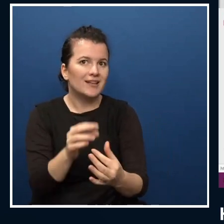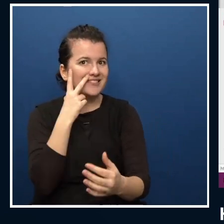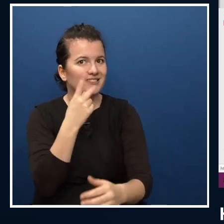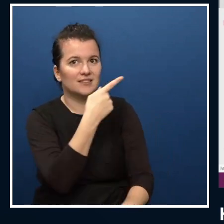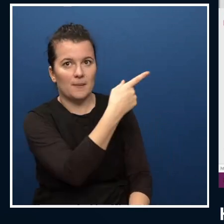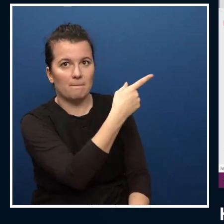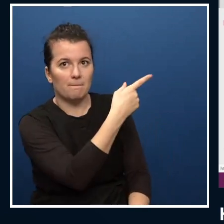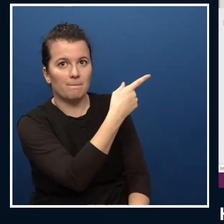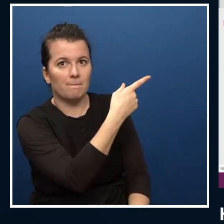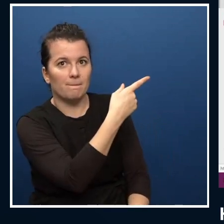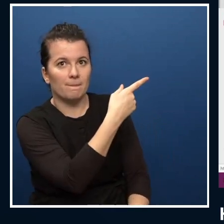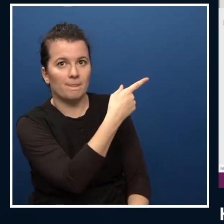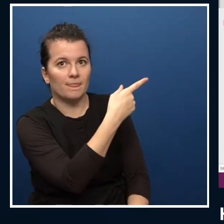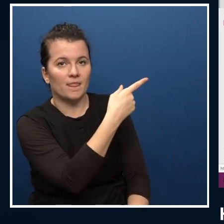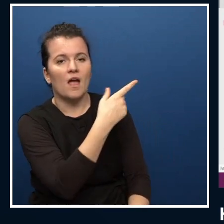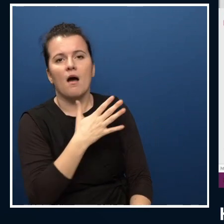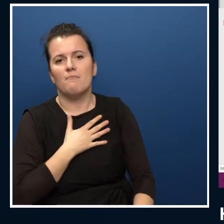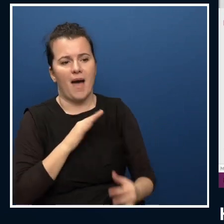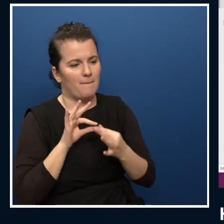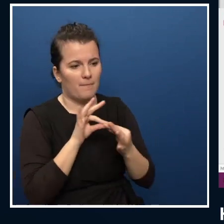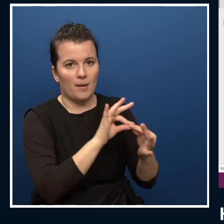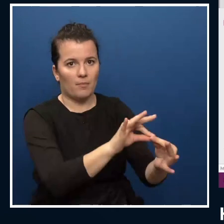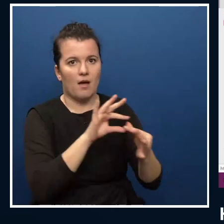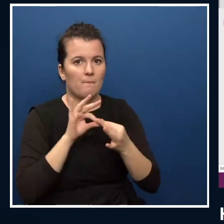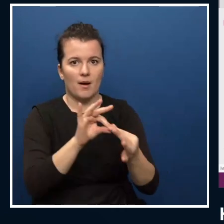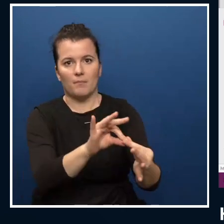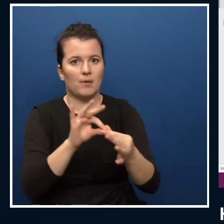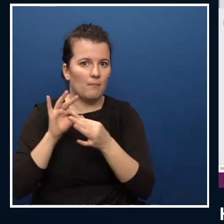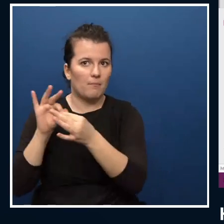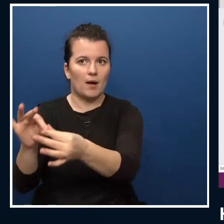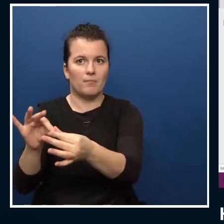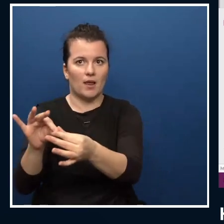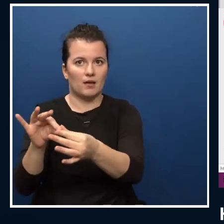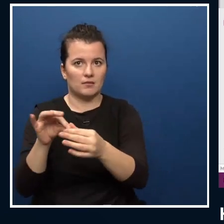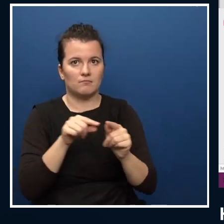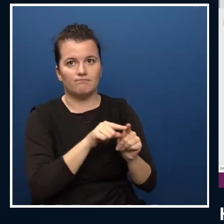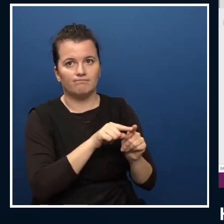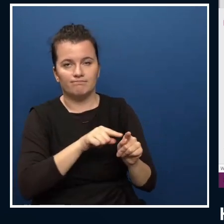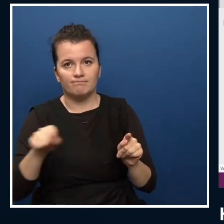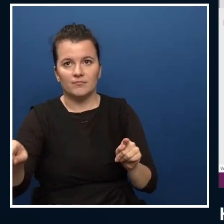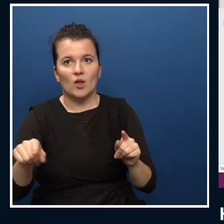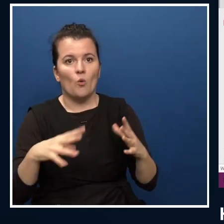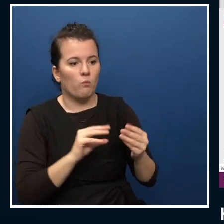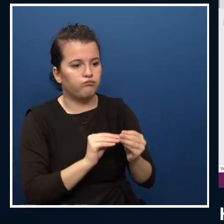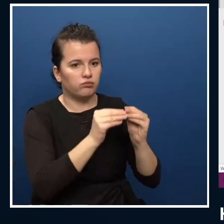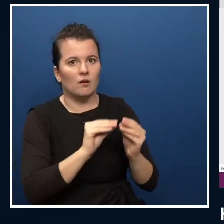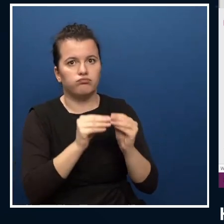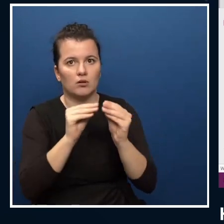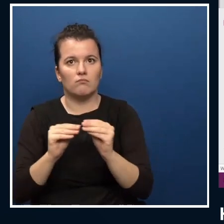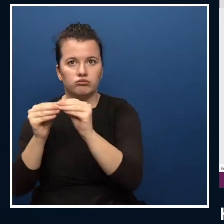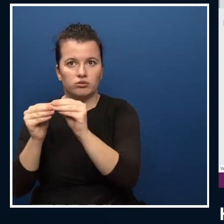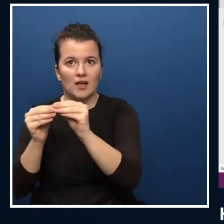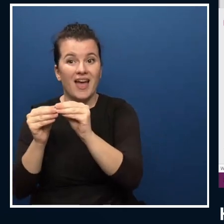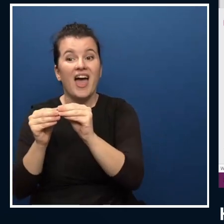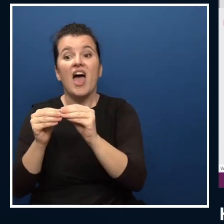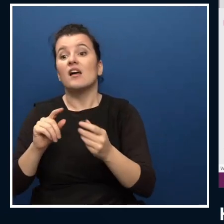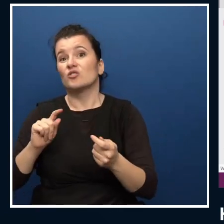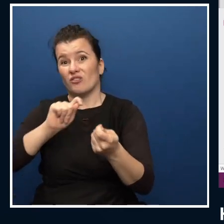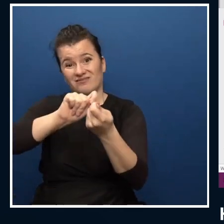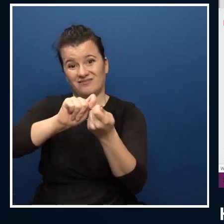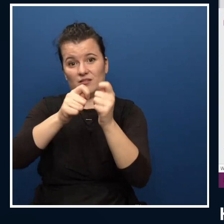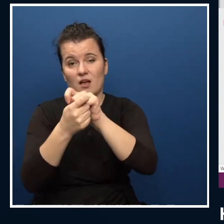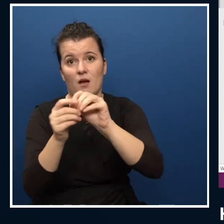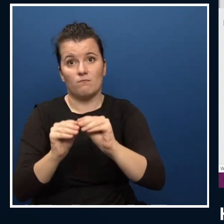right? Here's the runs. These are all the builds, is not a release. Releases are going to be